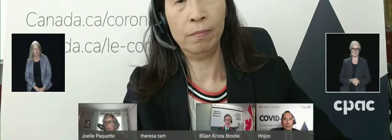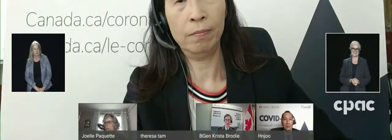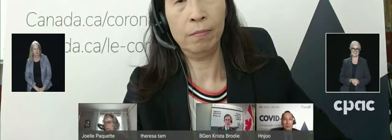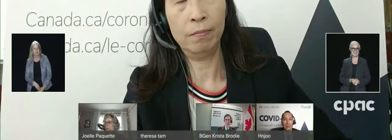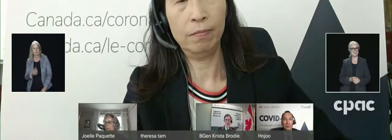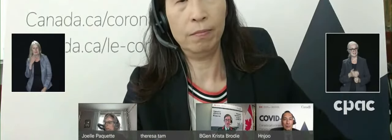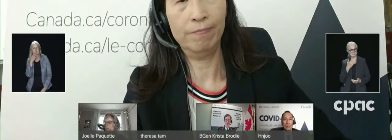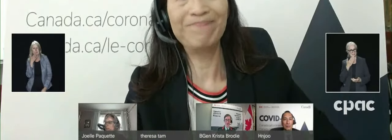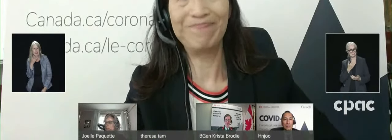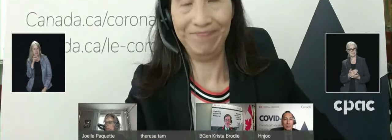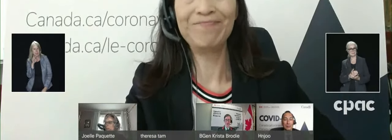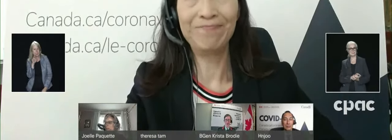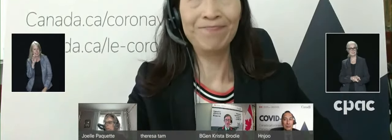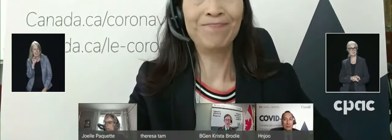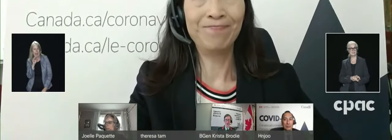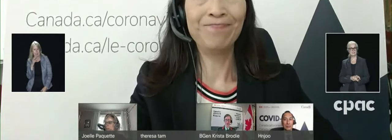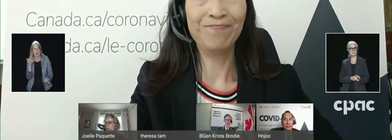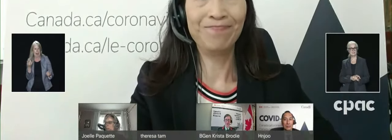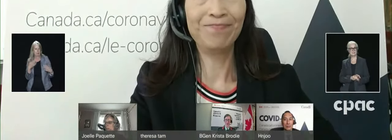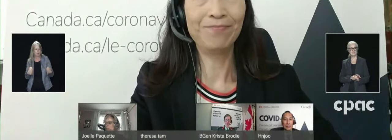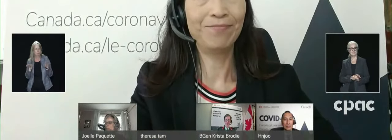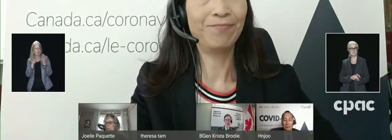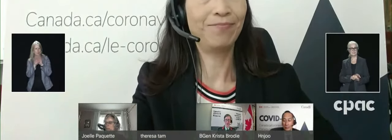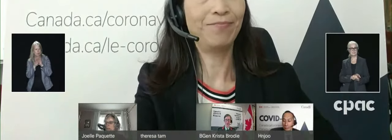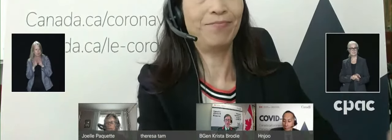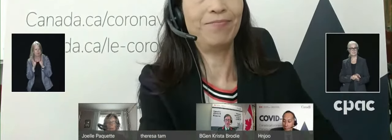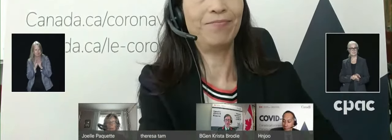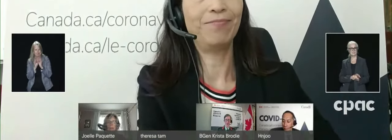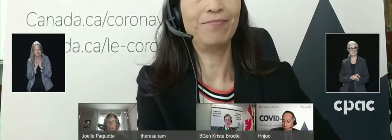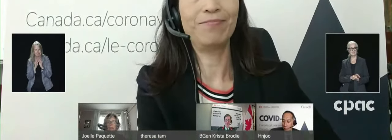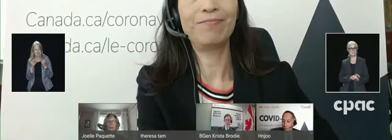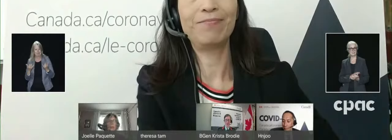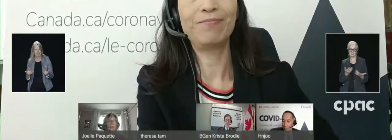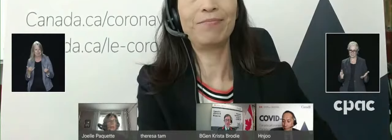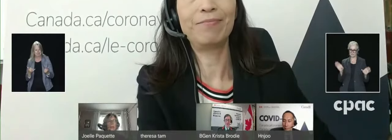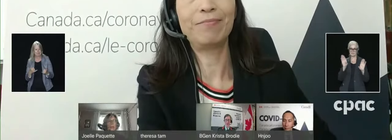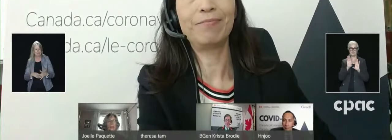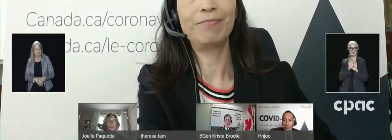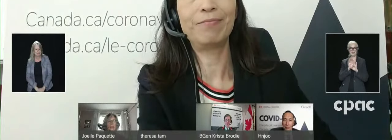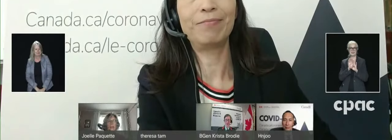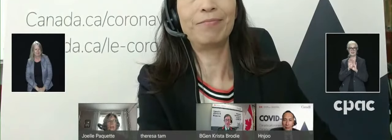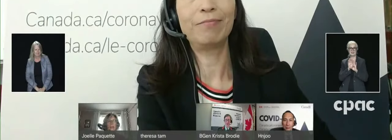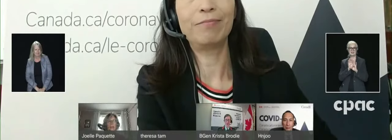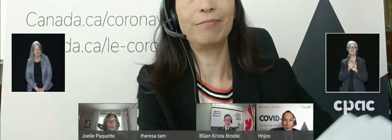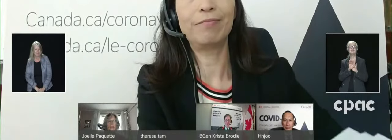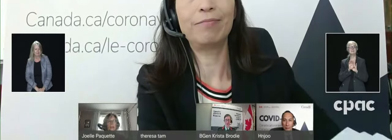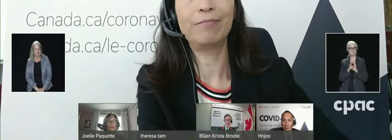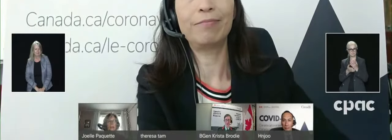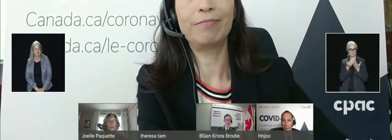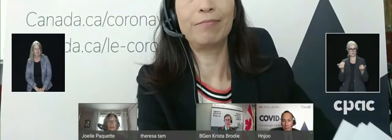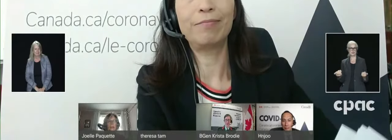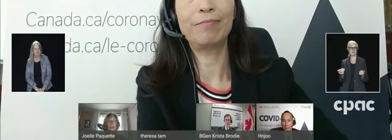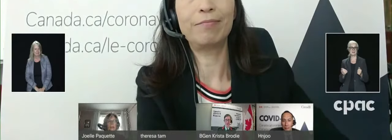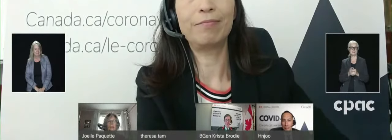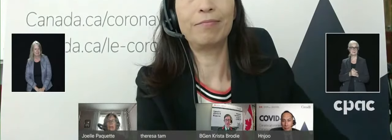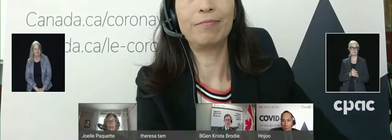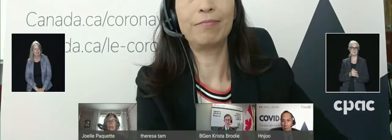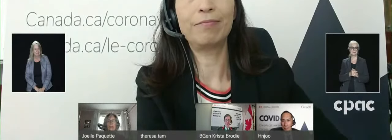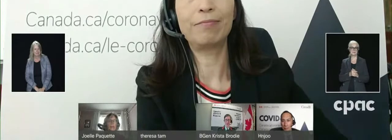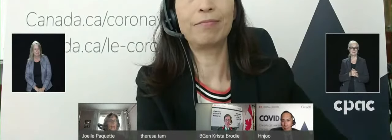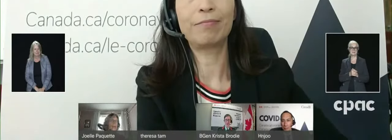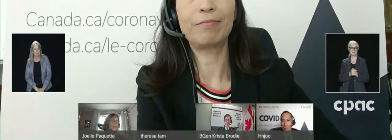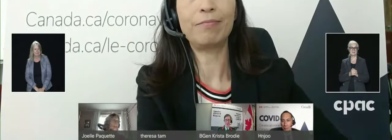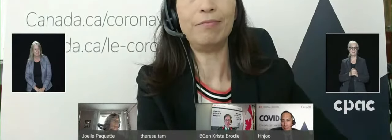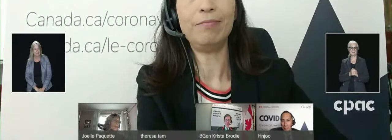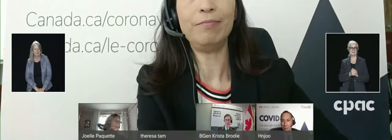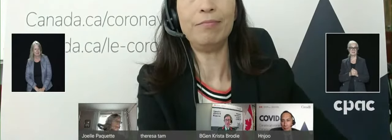Thank you, Dr. Tam. That will be all for today's technical briefing. C'est ce qui met fin au briefing technique pour aujourd'hui. Any additional questions can be directed